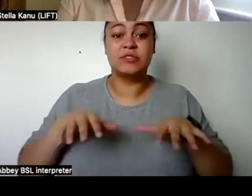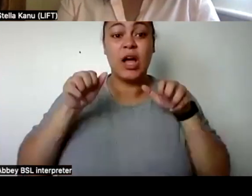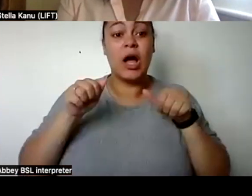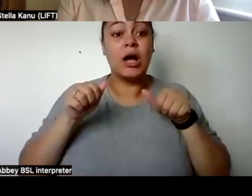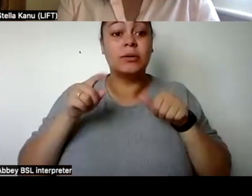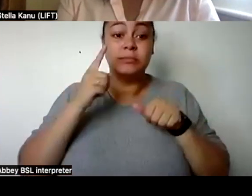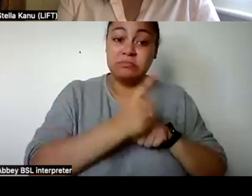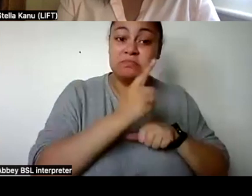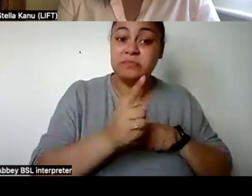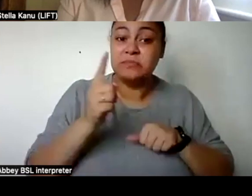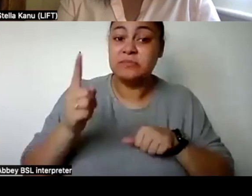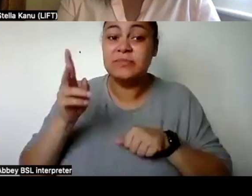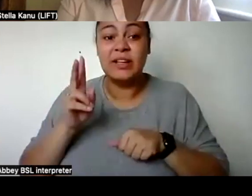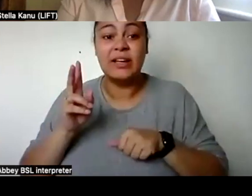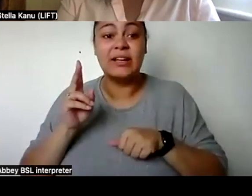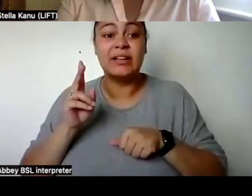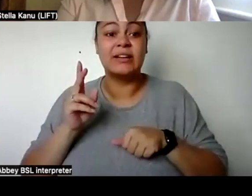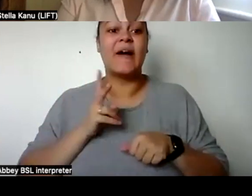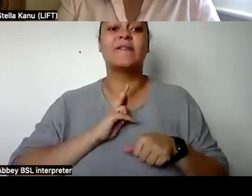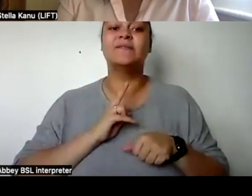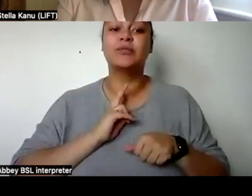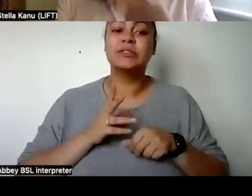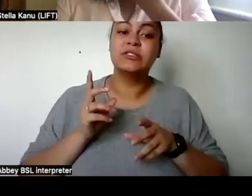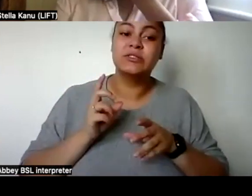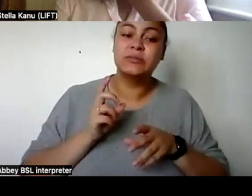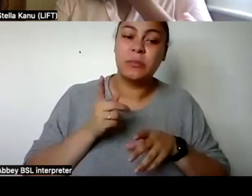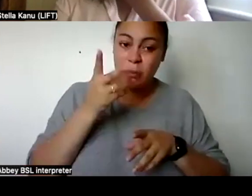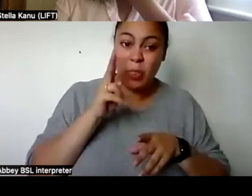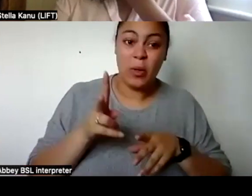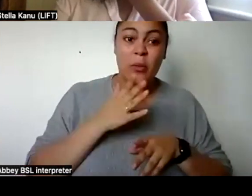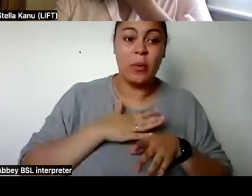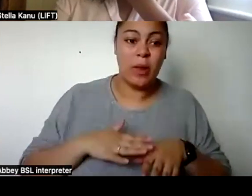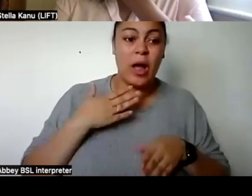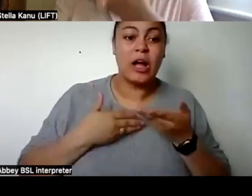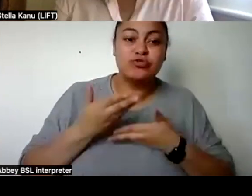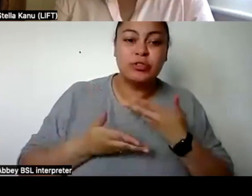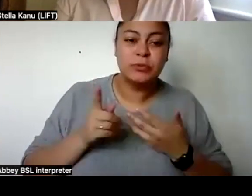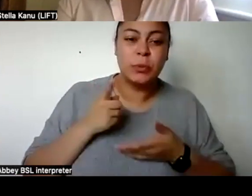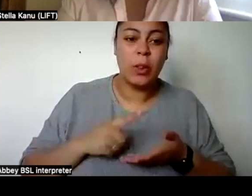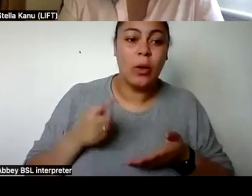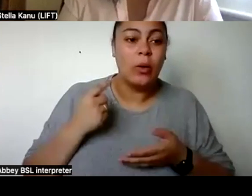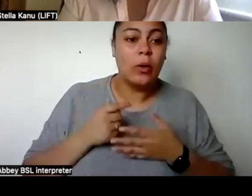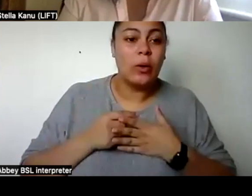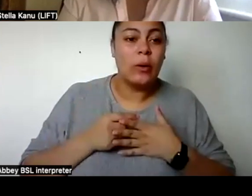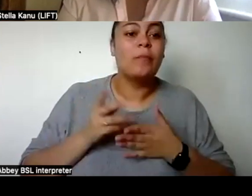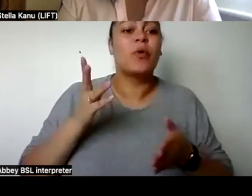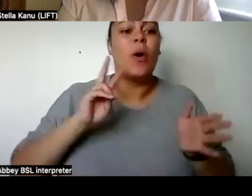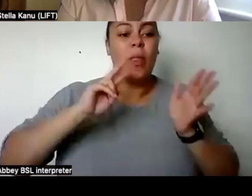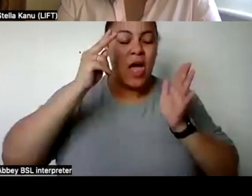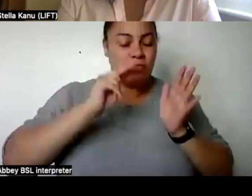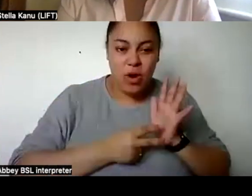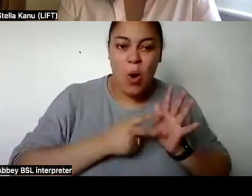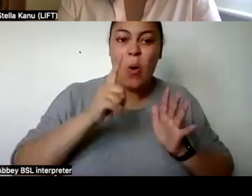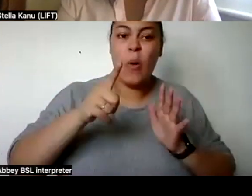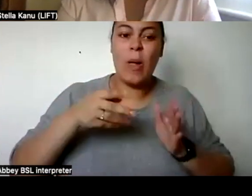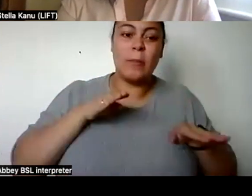inviting each speaker to give an audio description and an introduction to your role, organisation and practice.